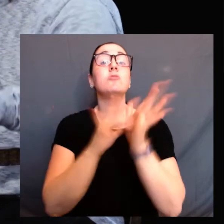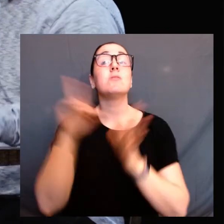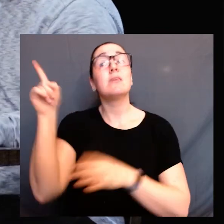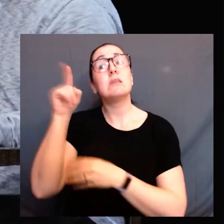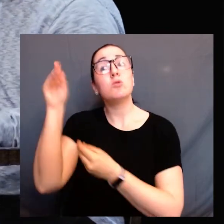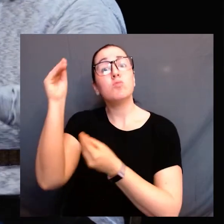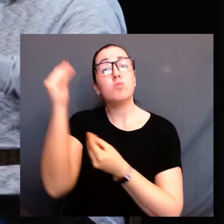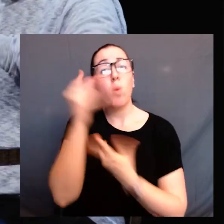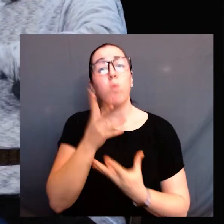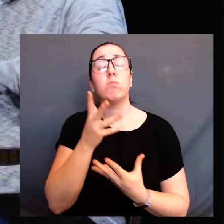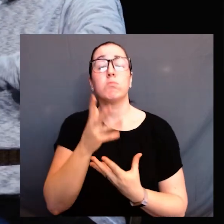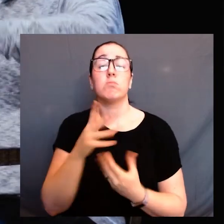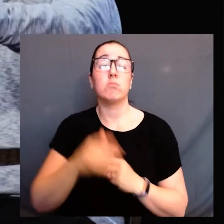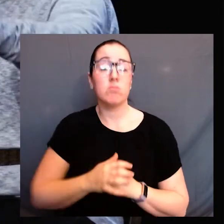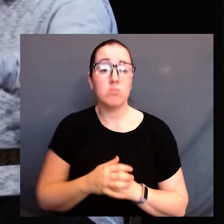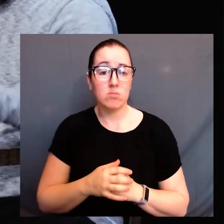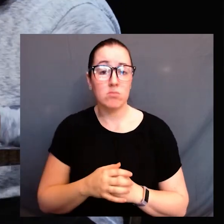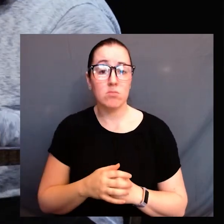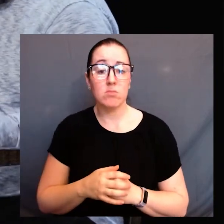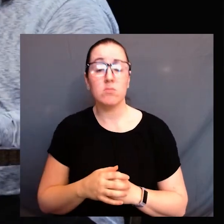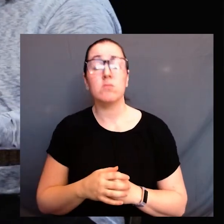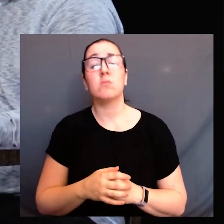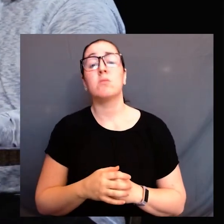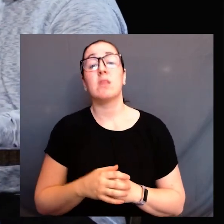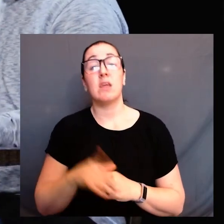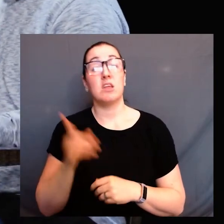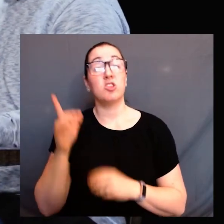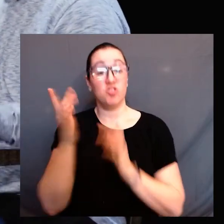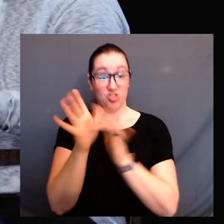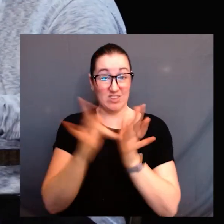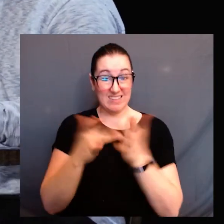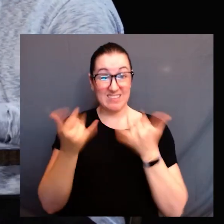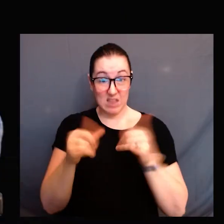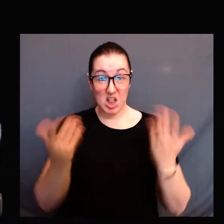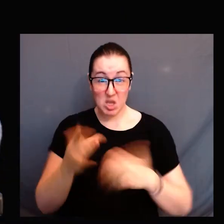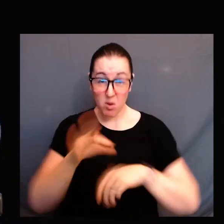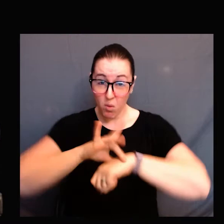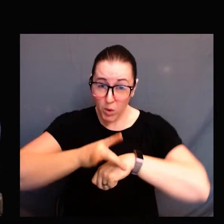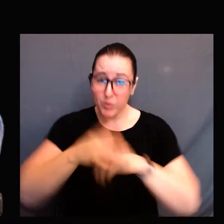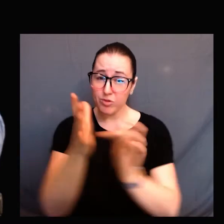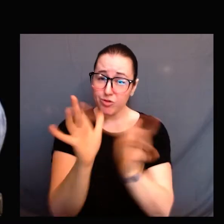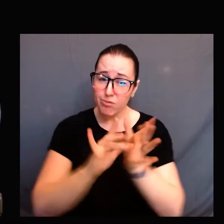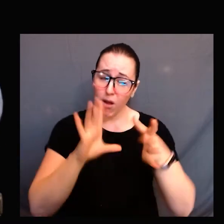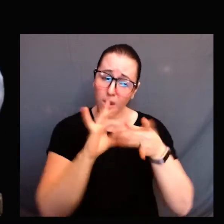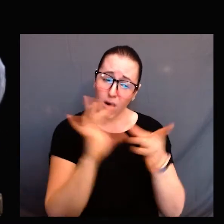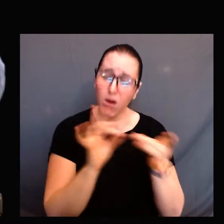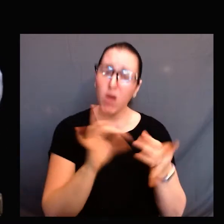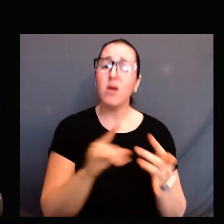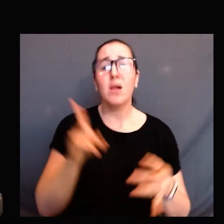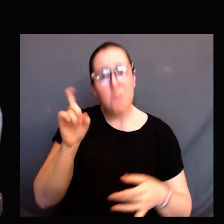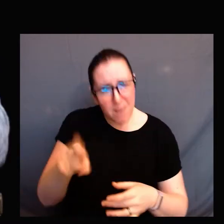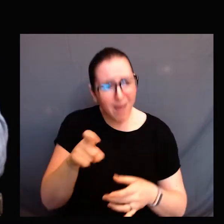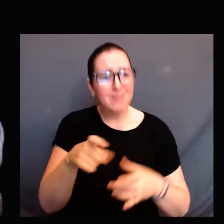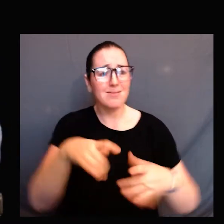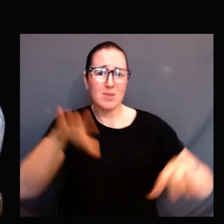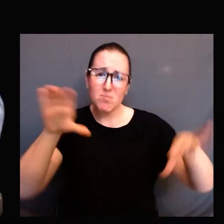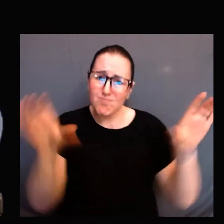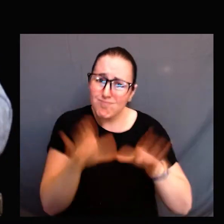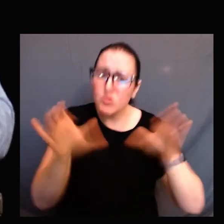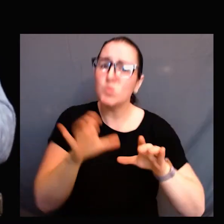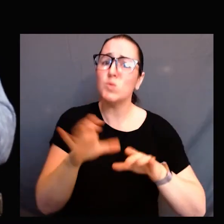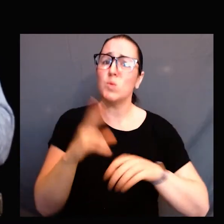told us, just like my older brother, Jesus, told you when he was still on the earth, James is saying, look, do what it